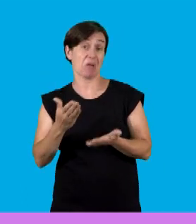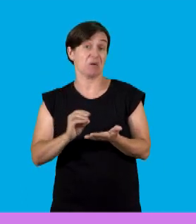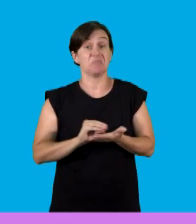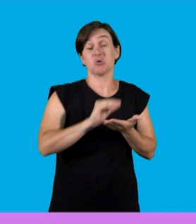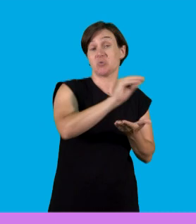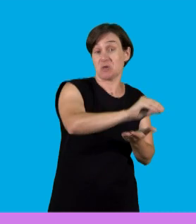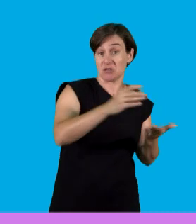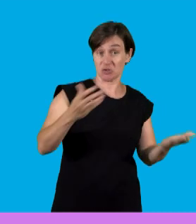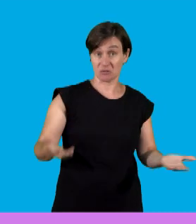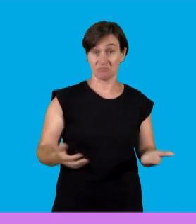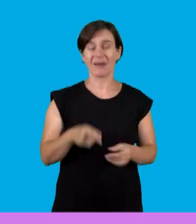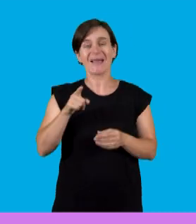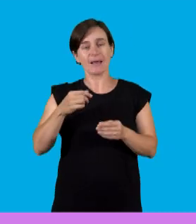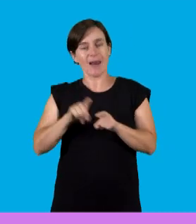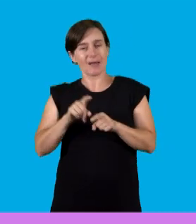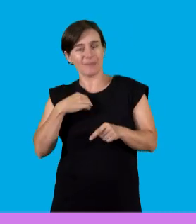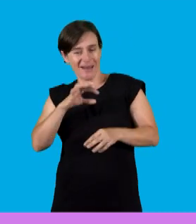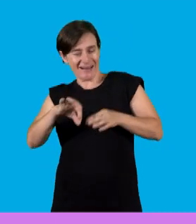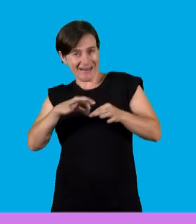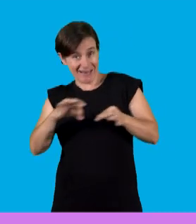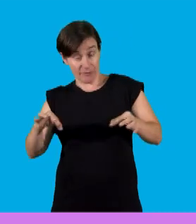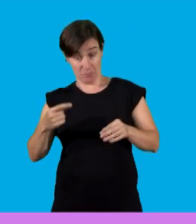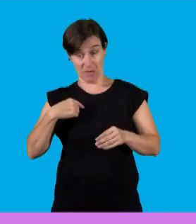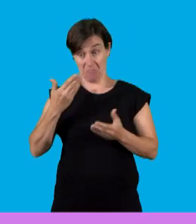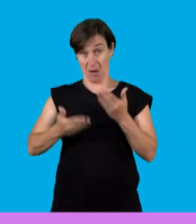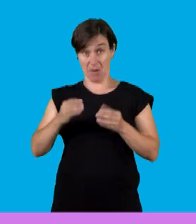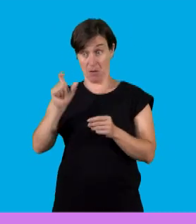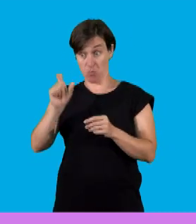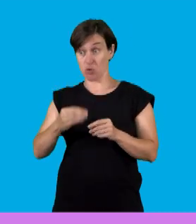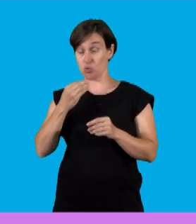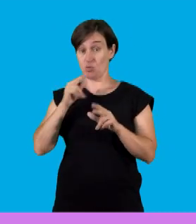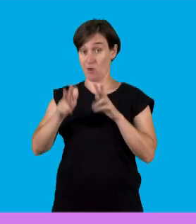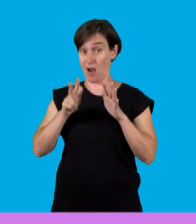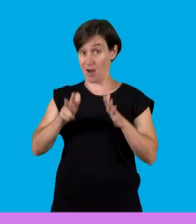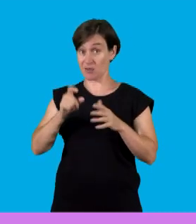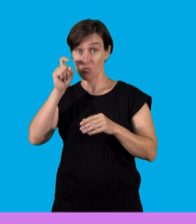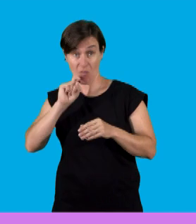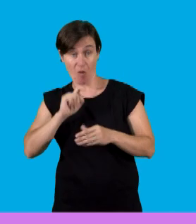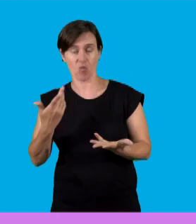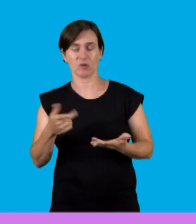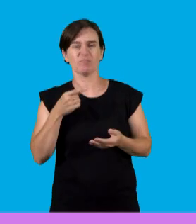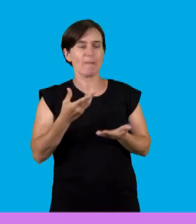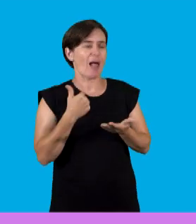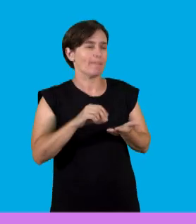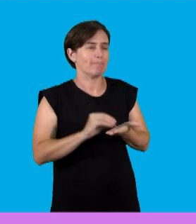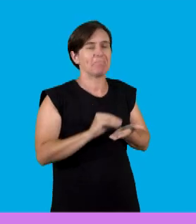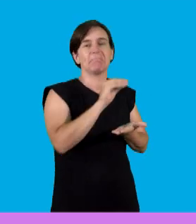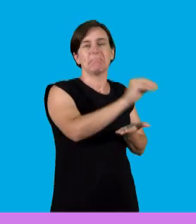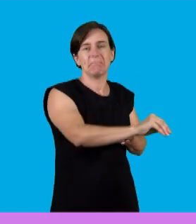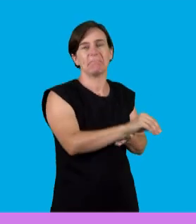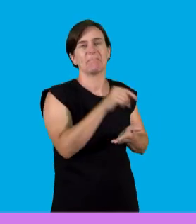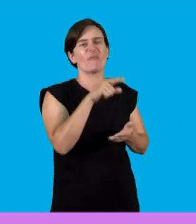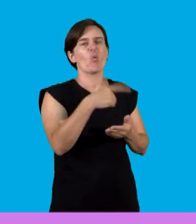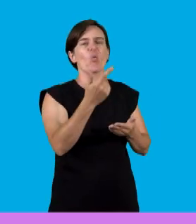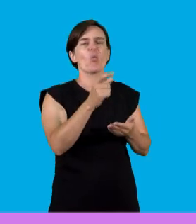what is important with donations? It's a gift by legal persons, right? Typically for charitable purposes and or